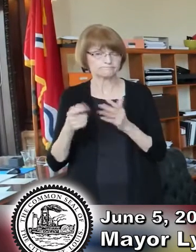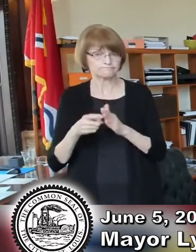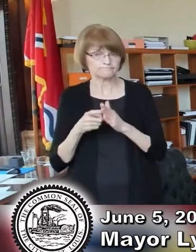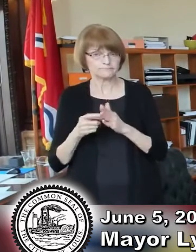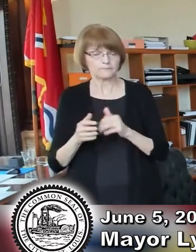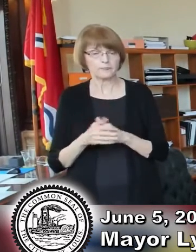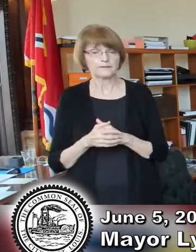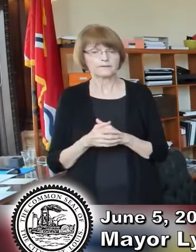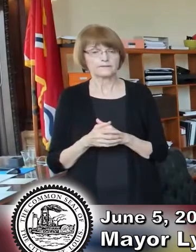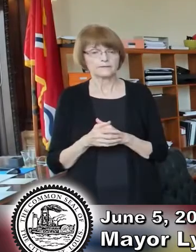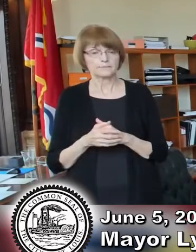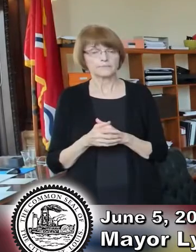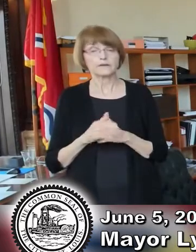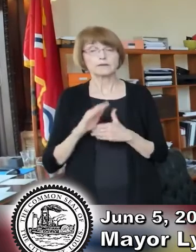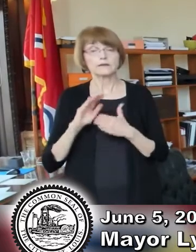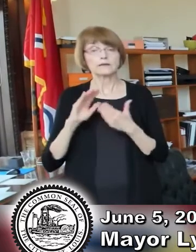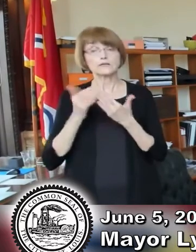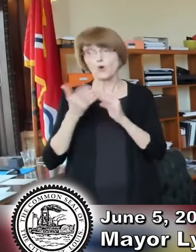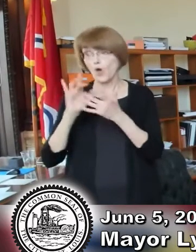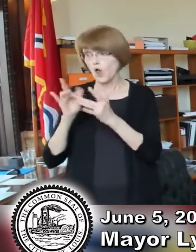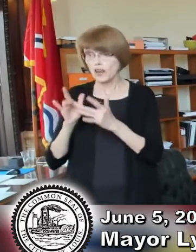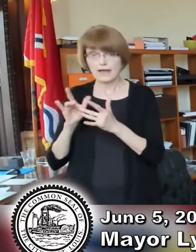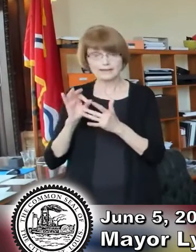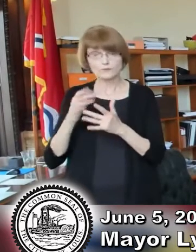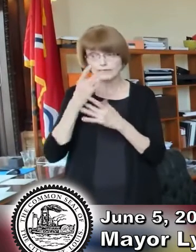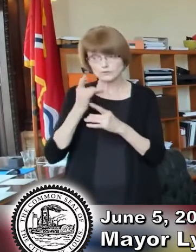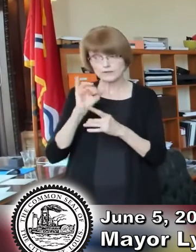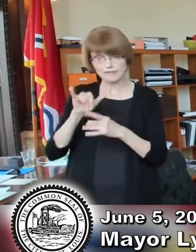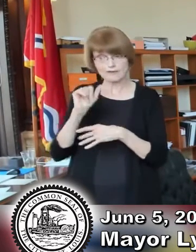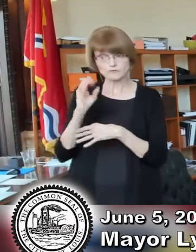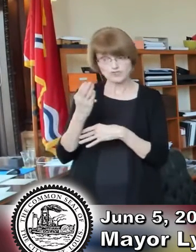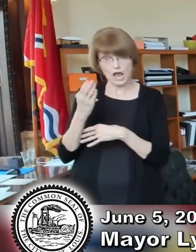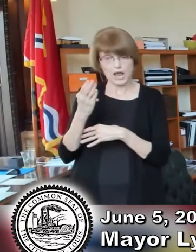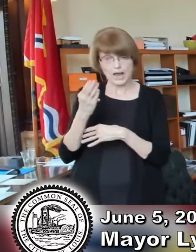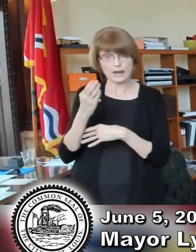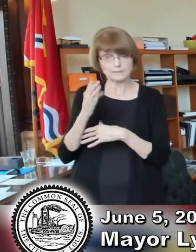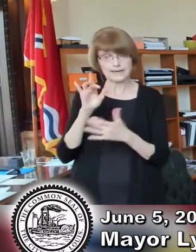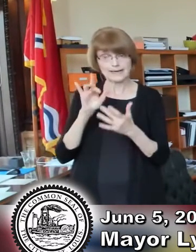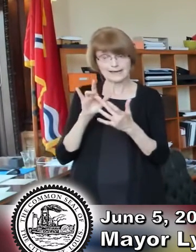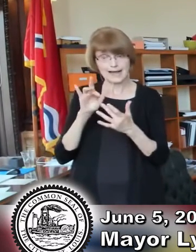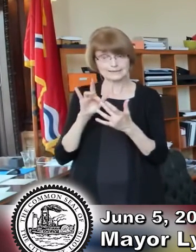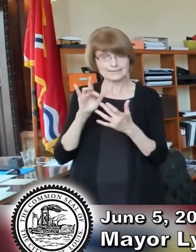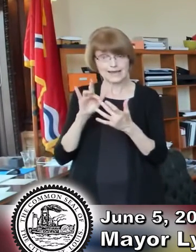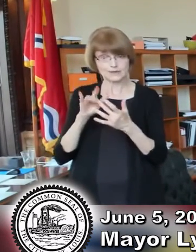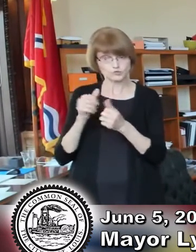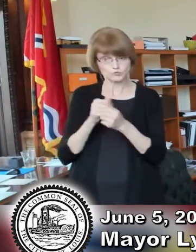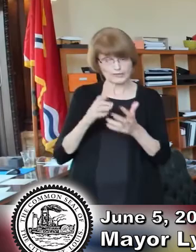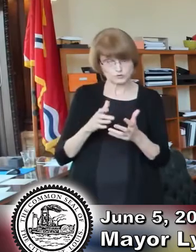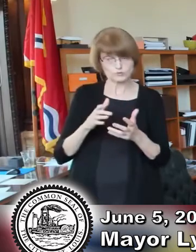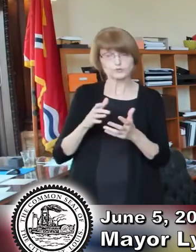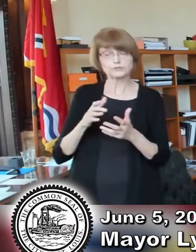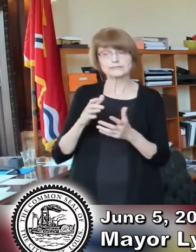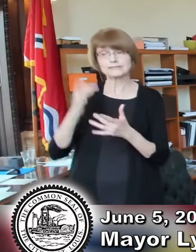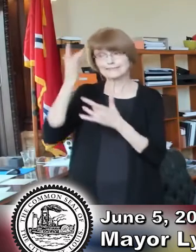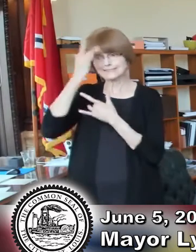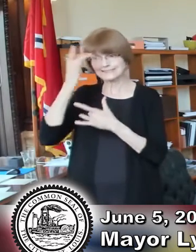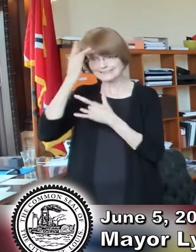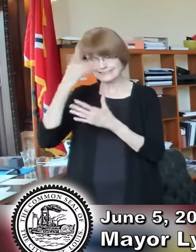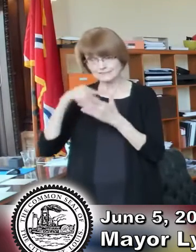it's all online. Please apply online if you're interested in being a contact tracer disease